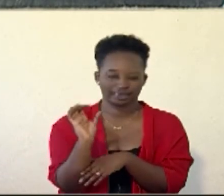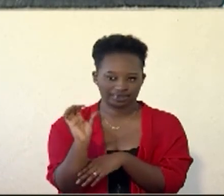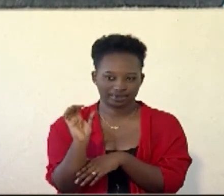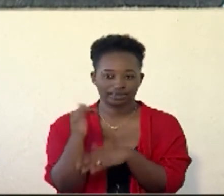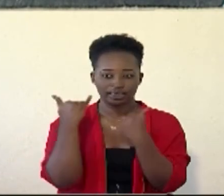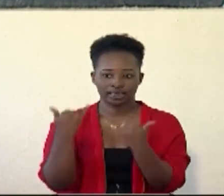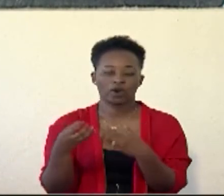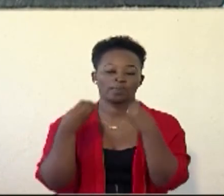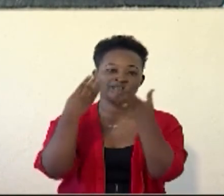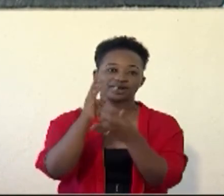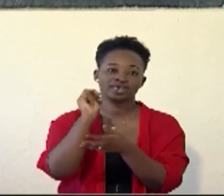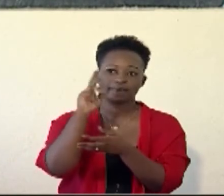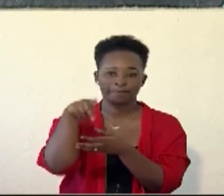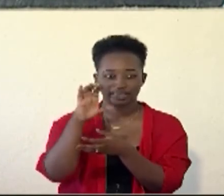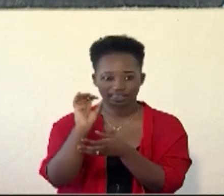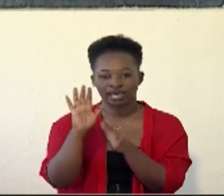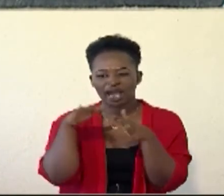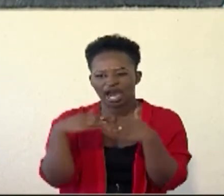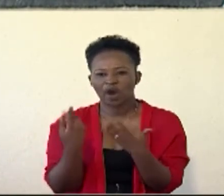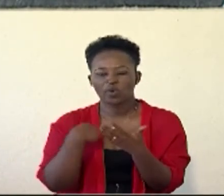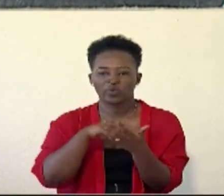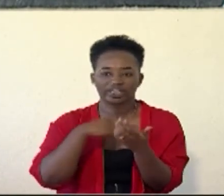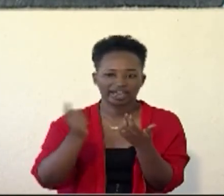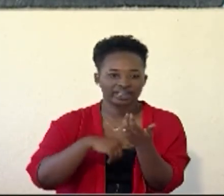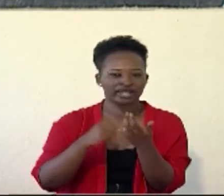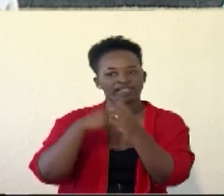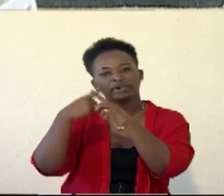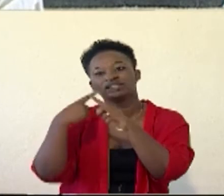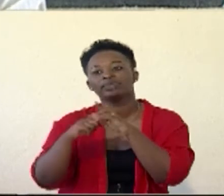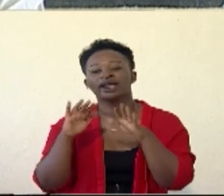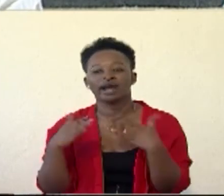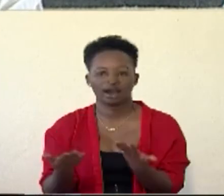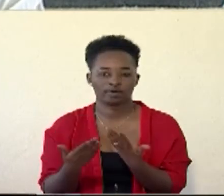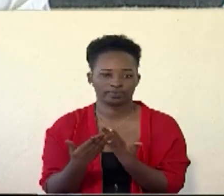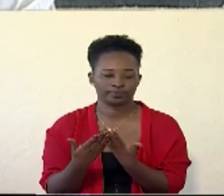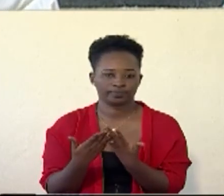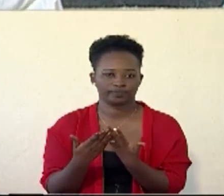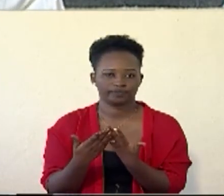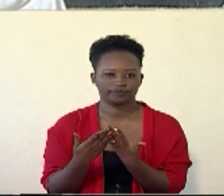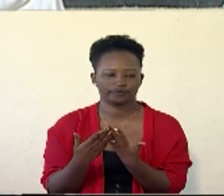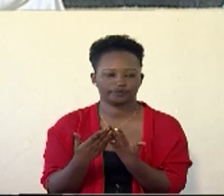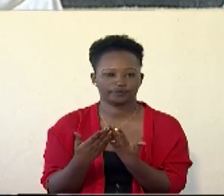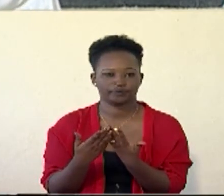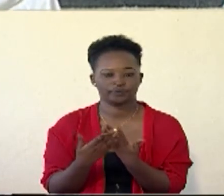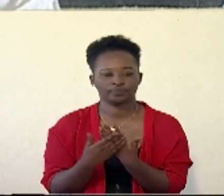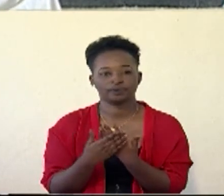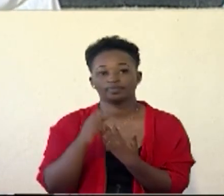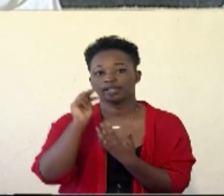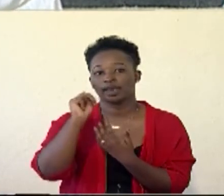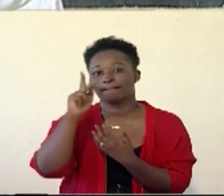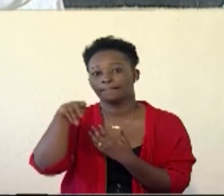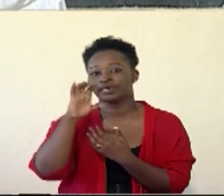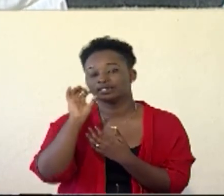given marginal propensity to consume, how do we calculate the multiplier? Given marginal propensity to consume, our marginal propensity